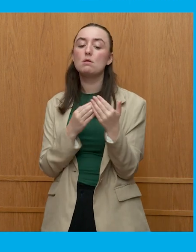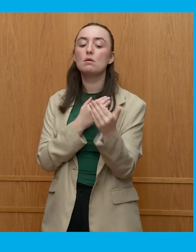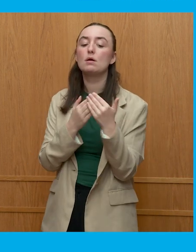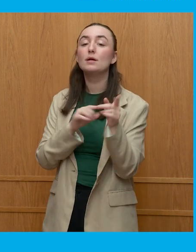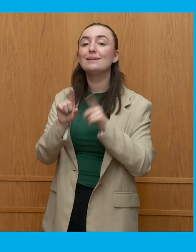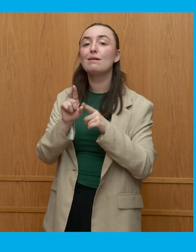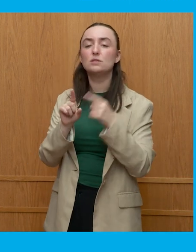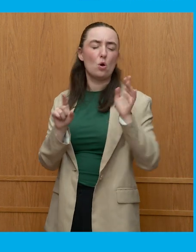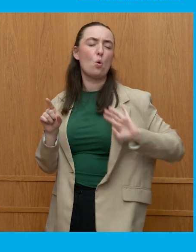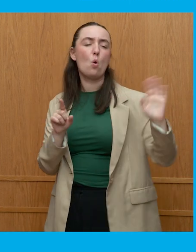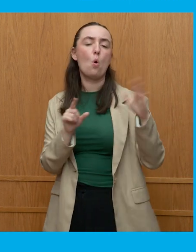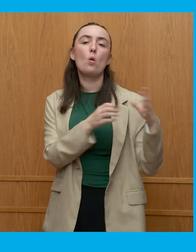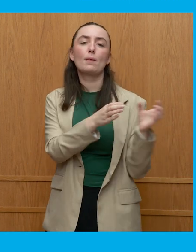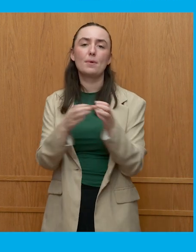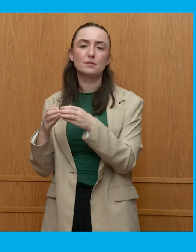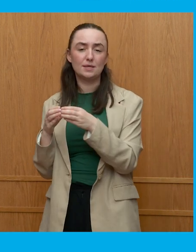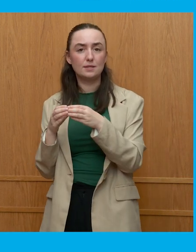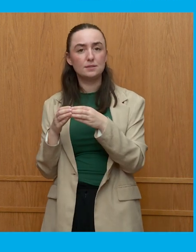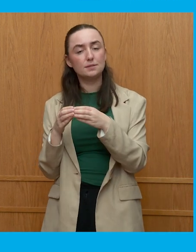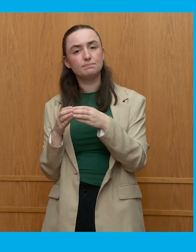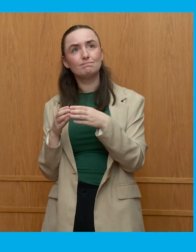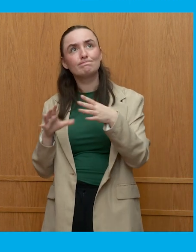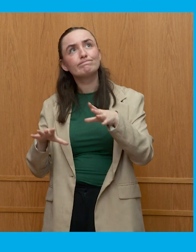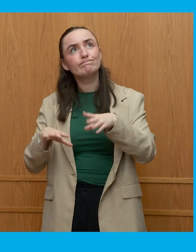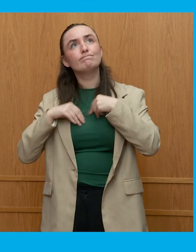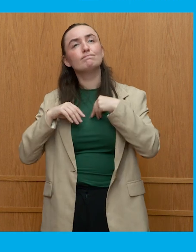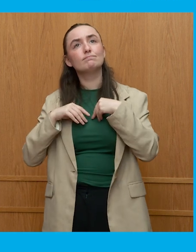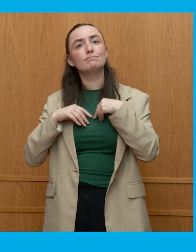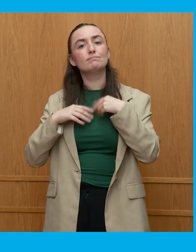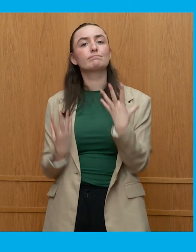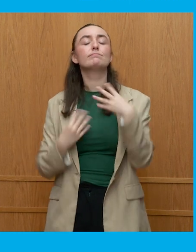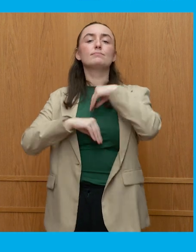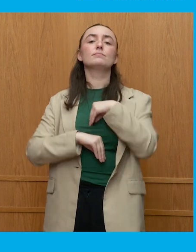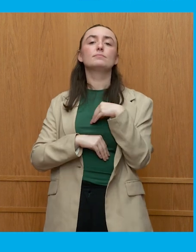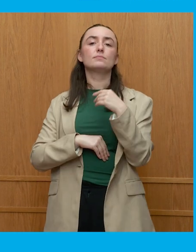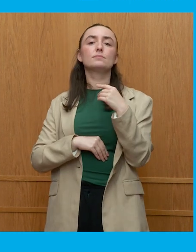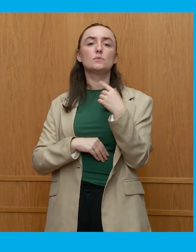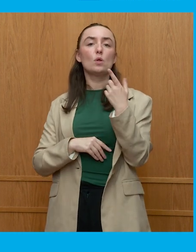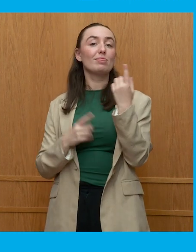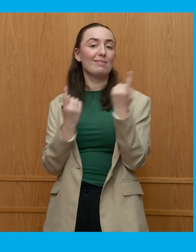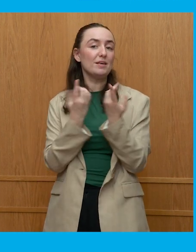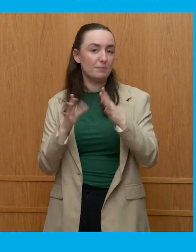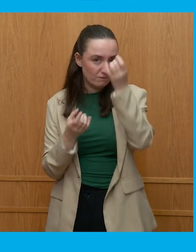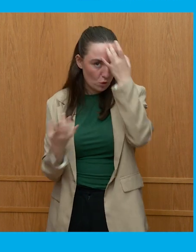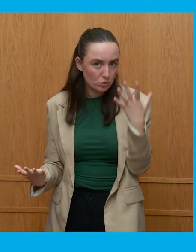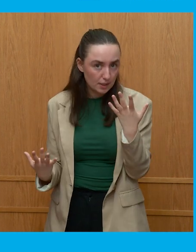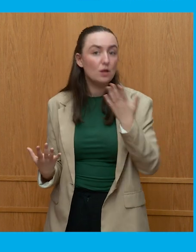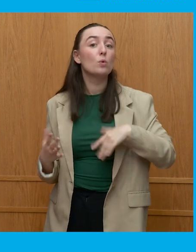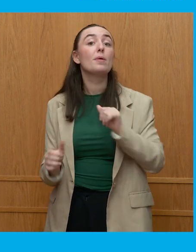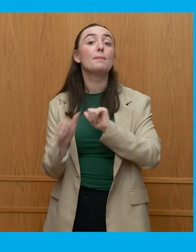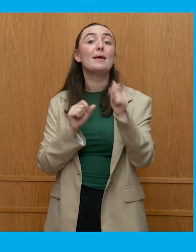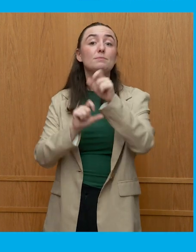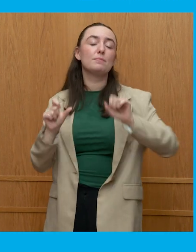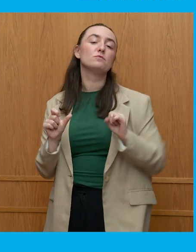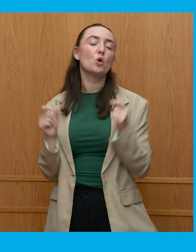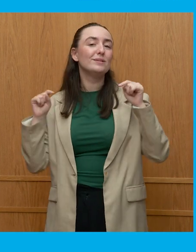parties embrace what's now kind of forgotten. But it was, we want the best of Scotland in here, the best people in here, who can then do